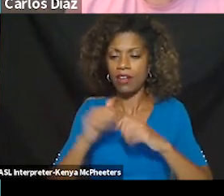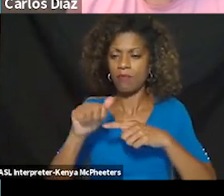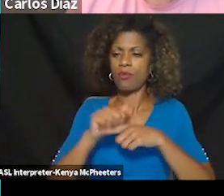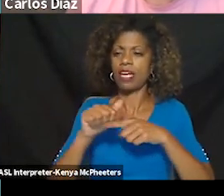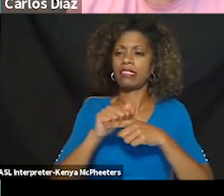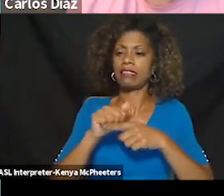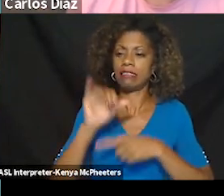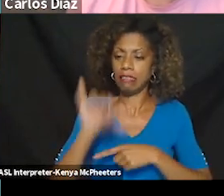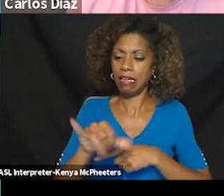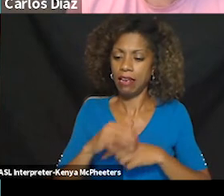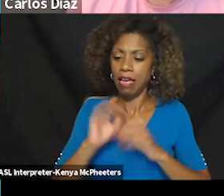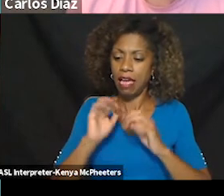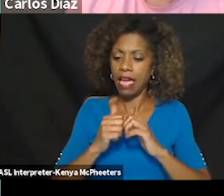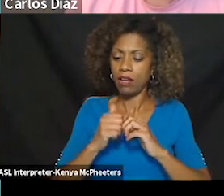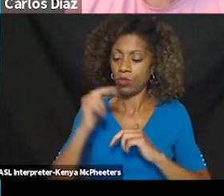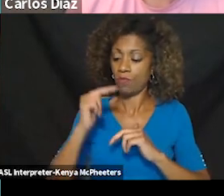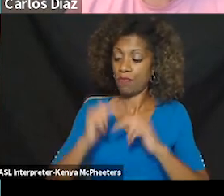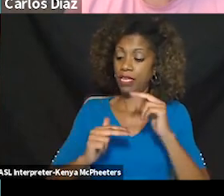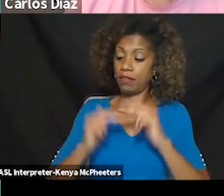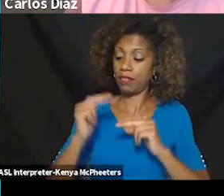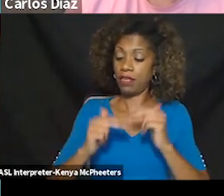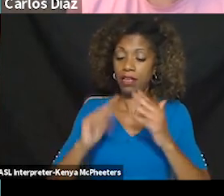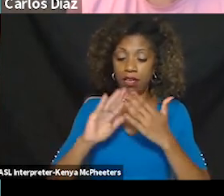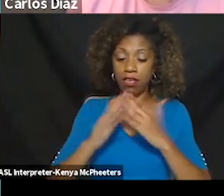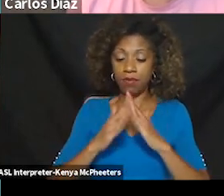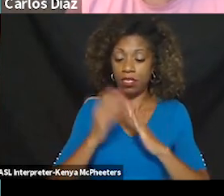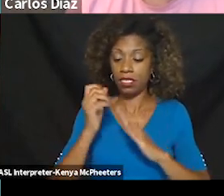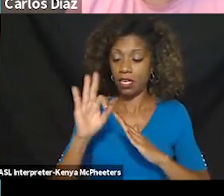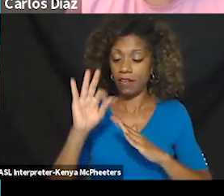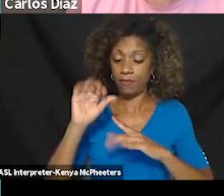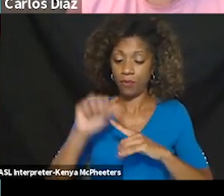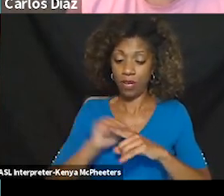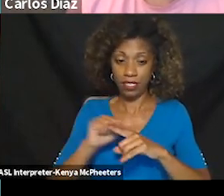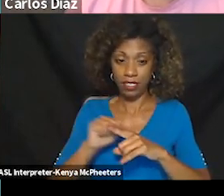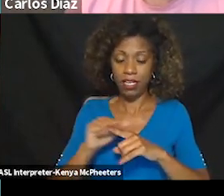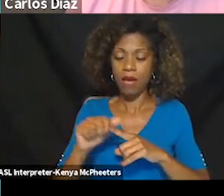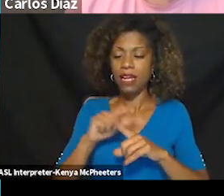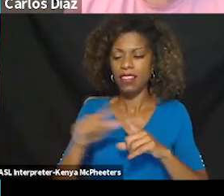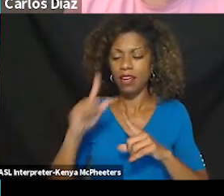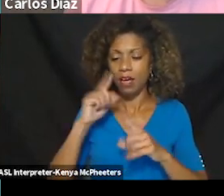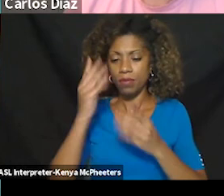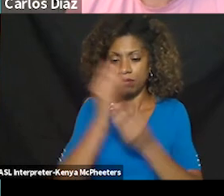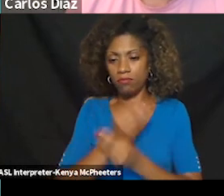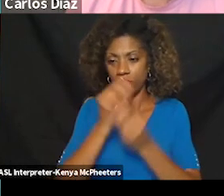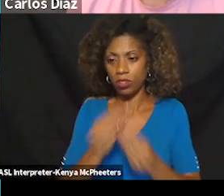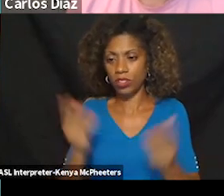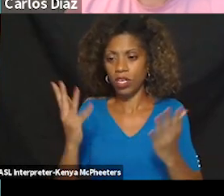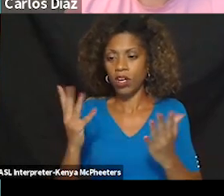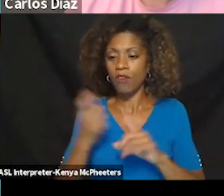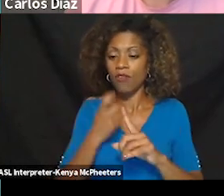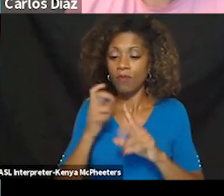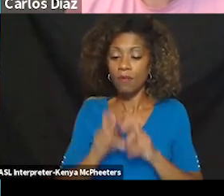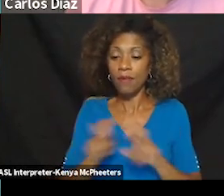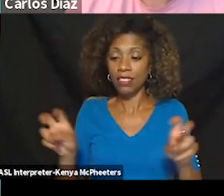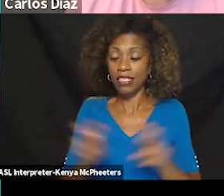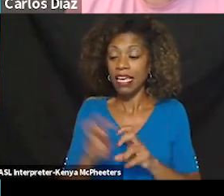and sustain a community of practice, as well as just share some key lessons from our amazing lineup of panelists. If you've attended